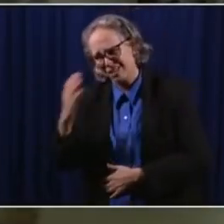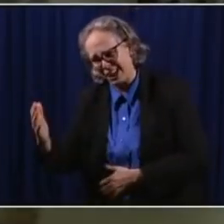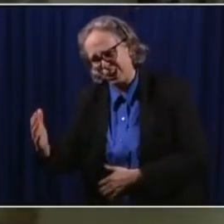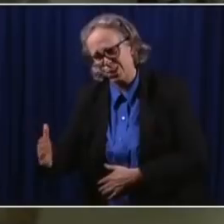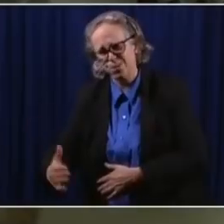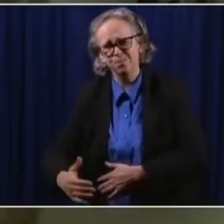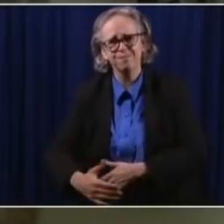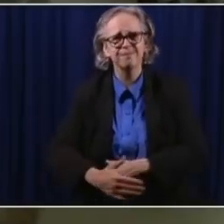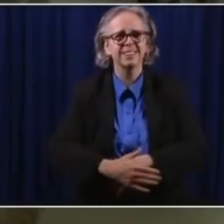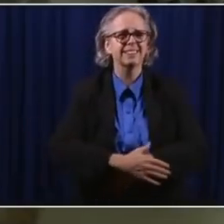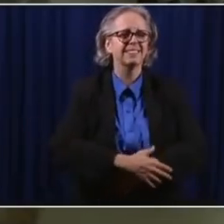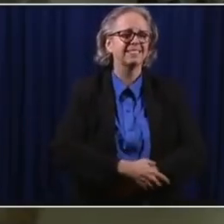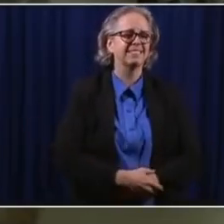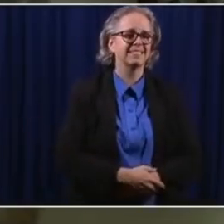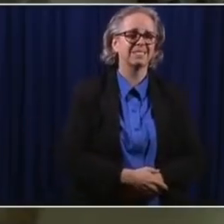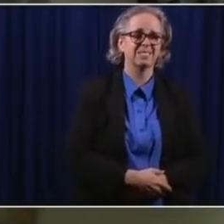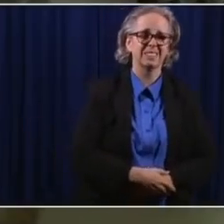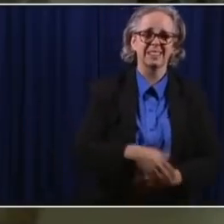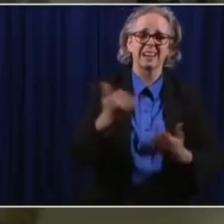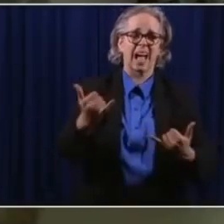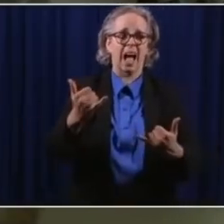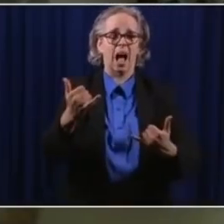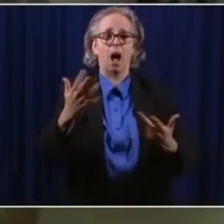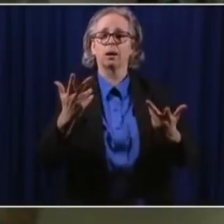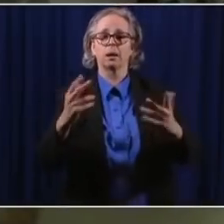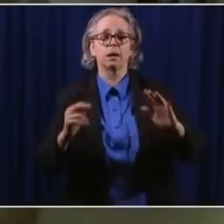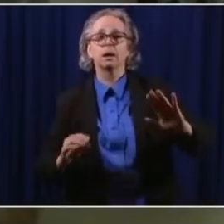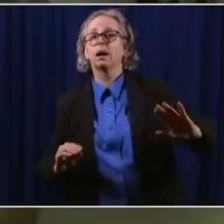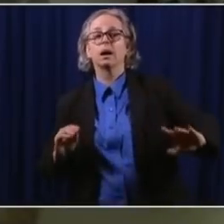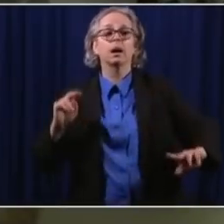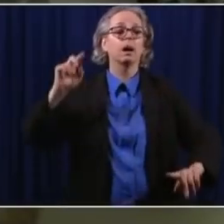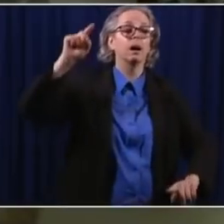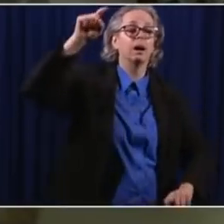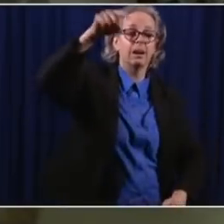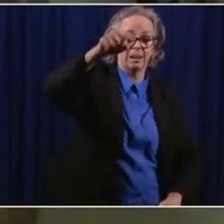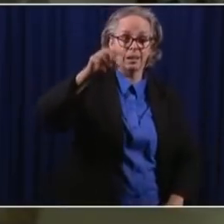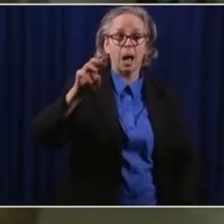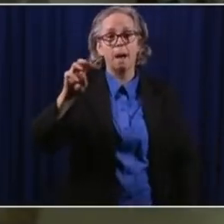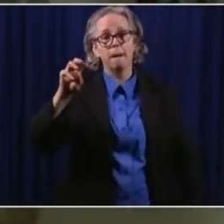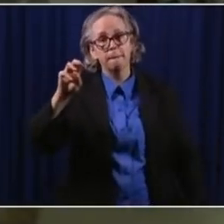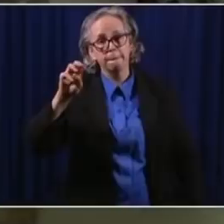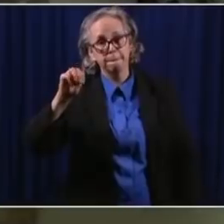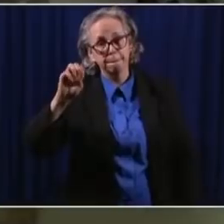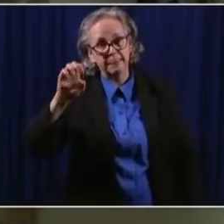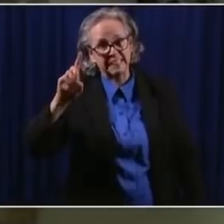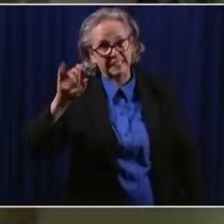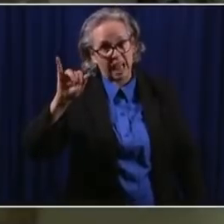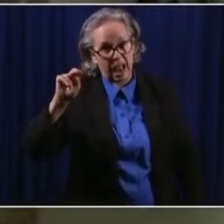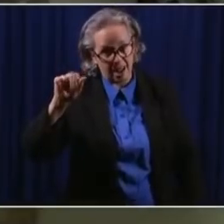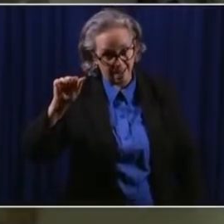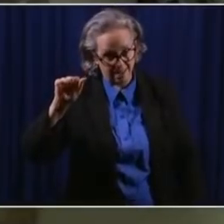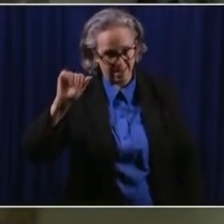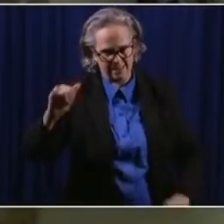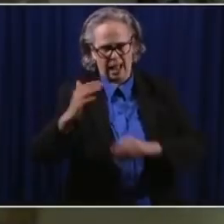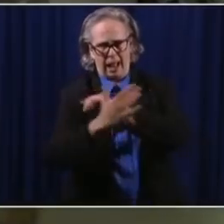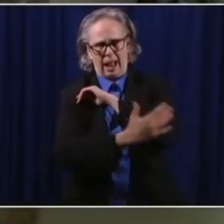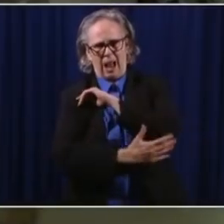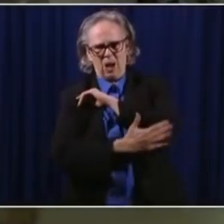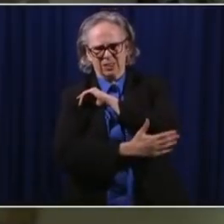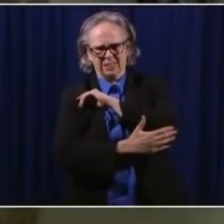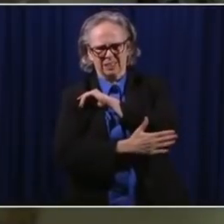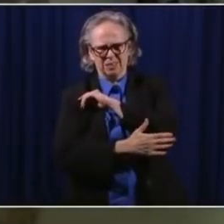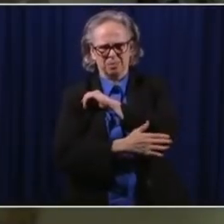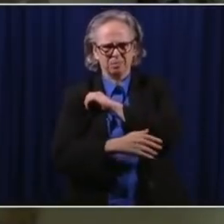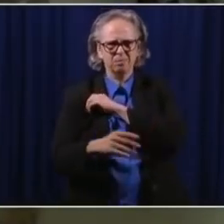Let's go up north to Medina. I'd like to turn to Krista Wazowski, Health Commissioner at the Medina